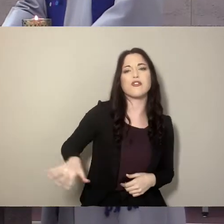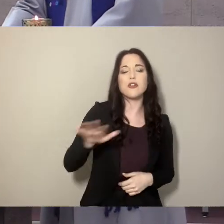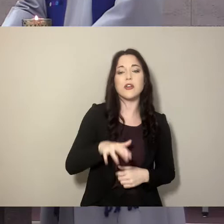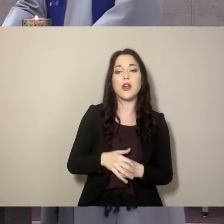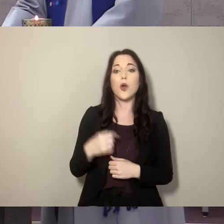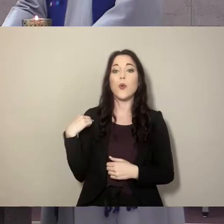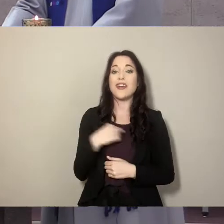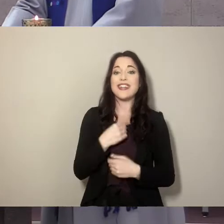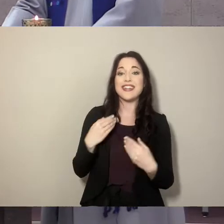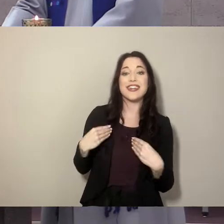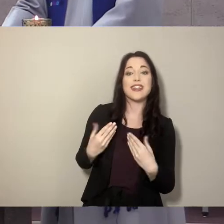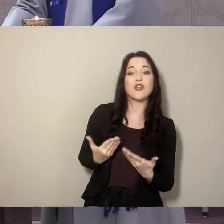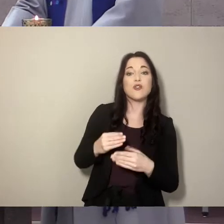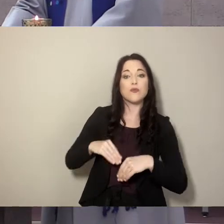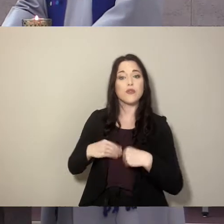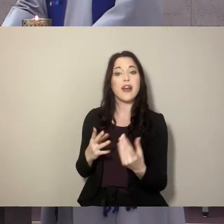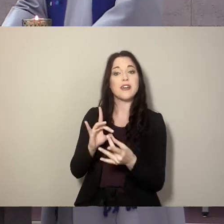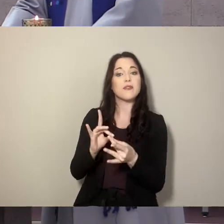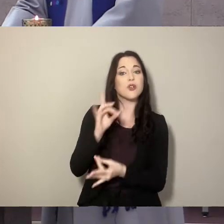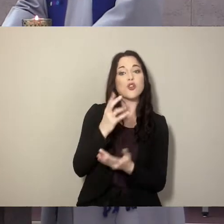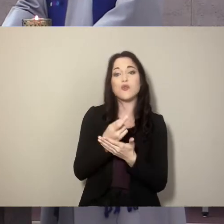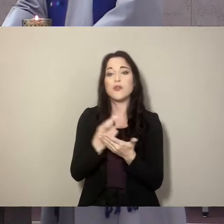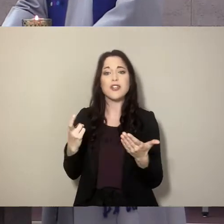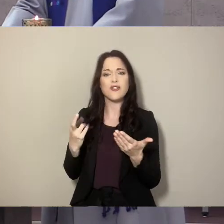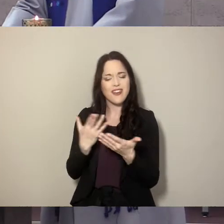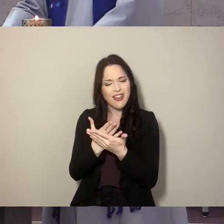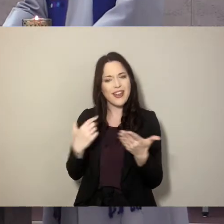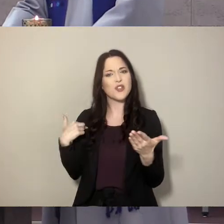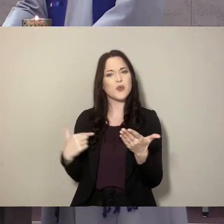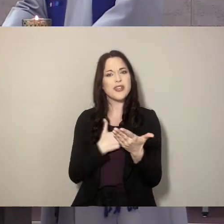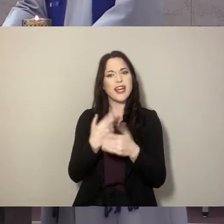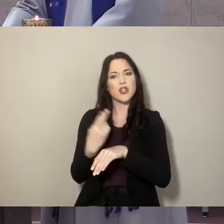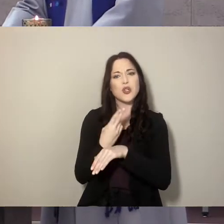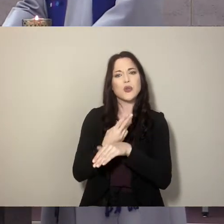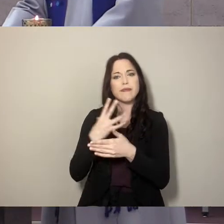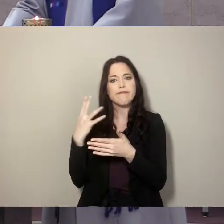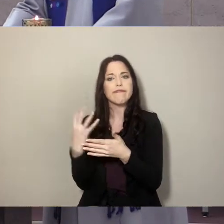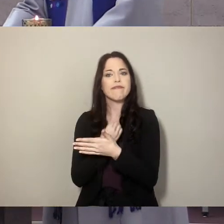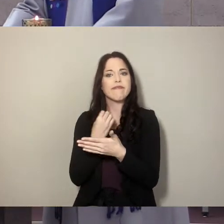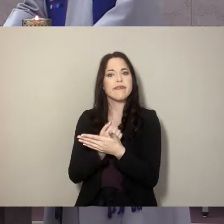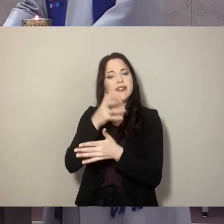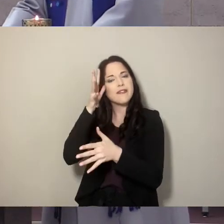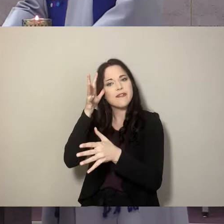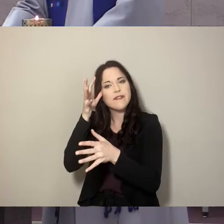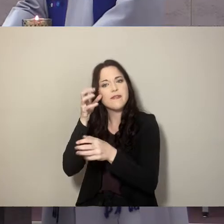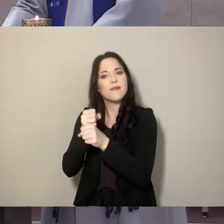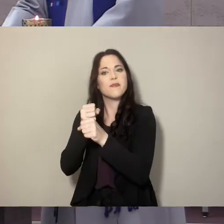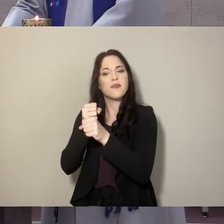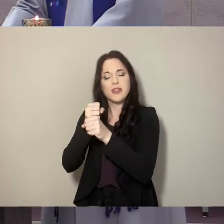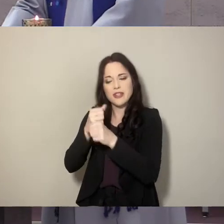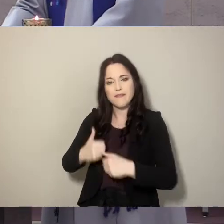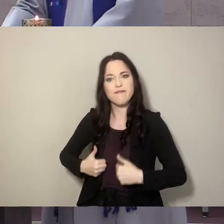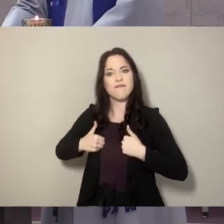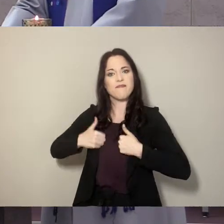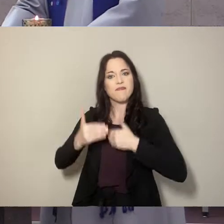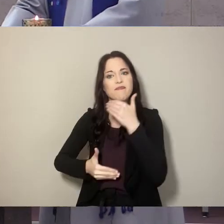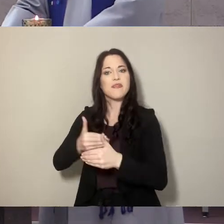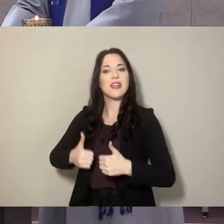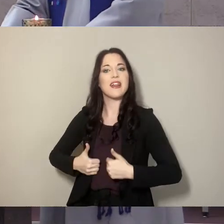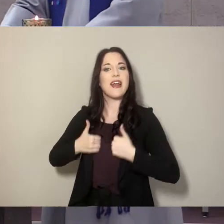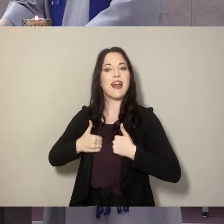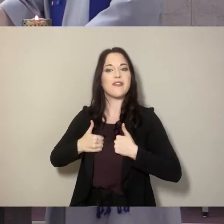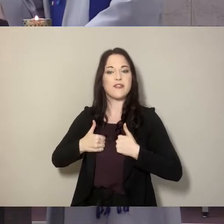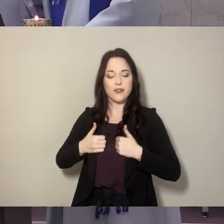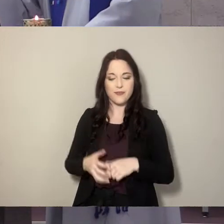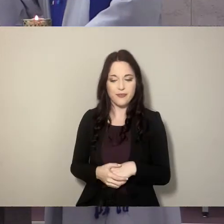resources, tools that we can use to live a faithful life in the midst of this world. Later in the